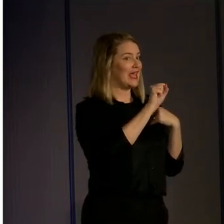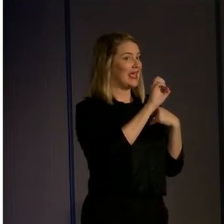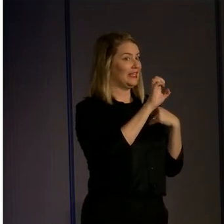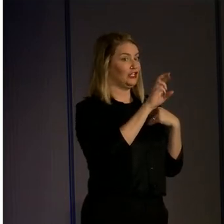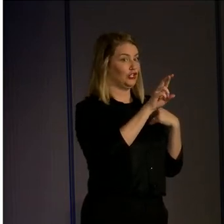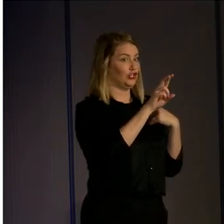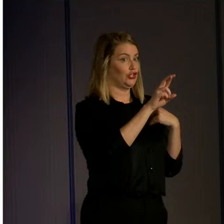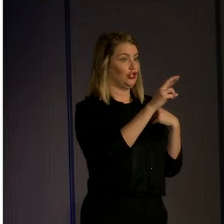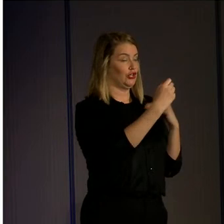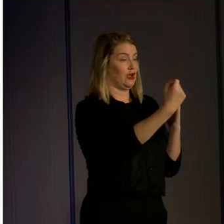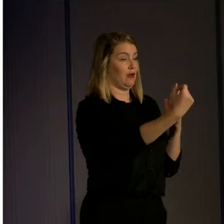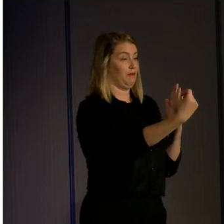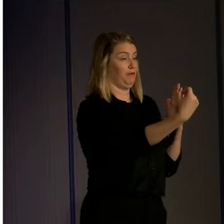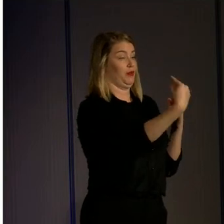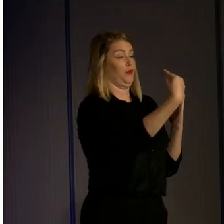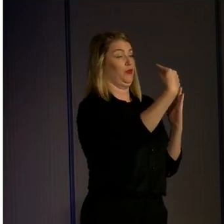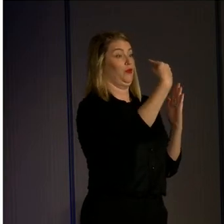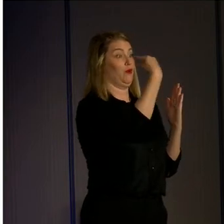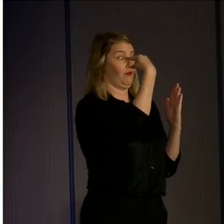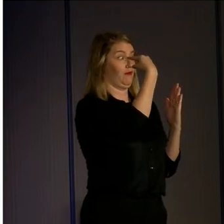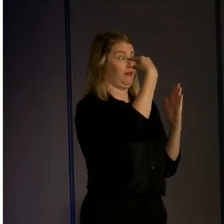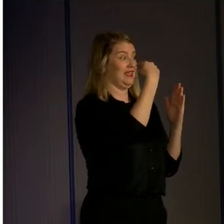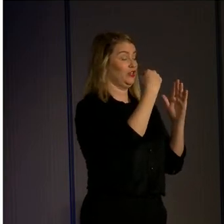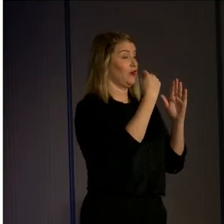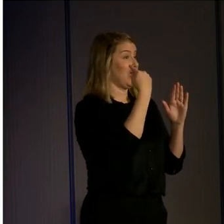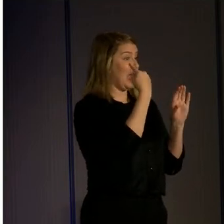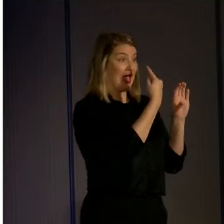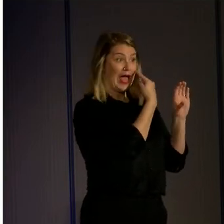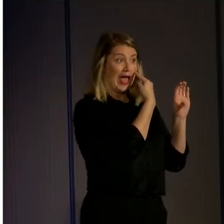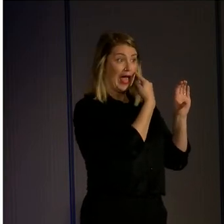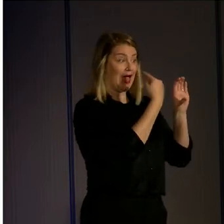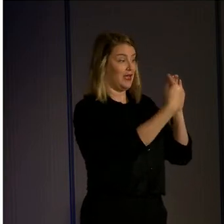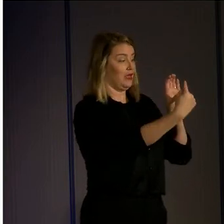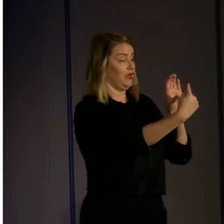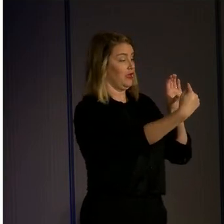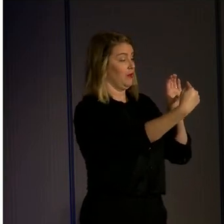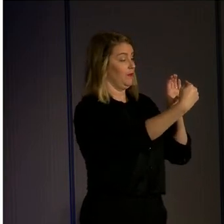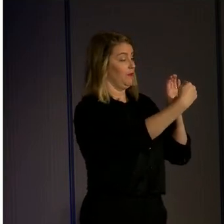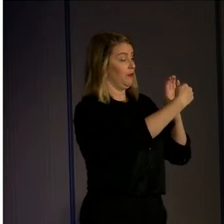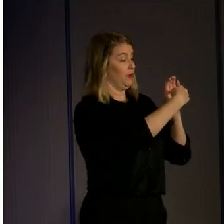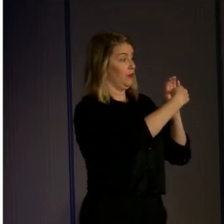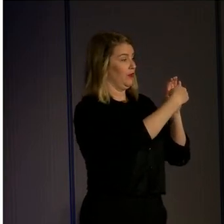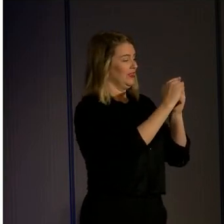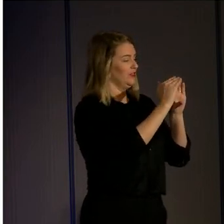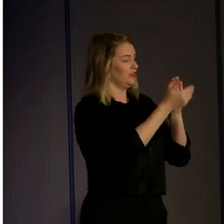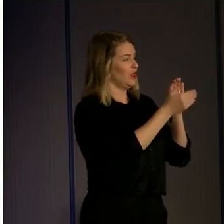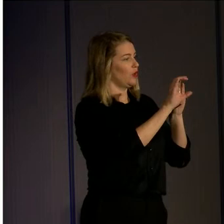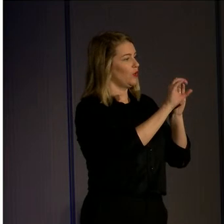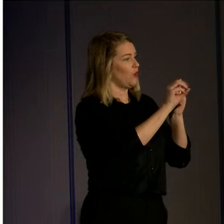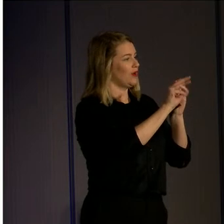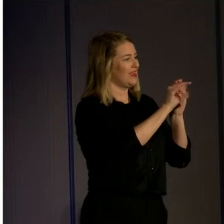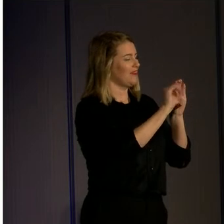your eye and skipping the cornea and going straight to the retina. I hope I have that correct.